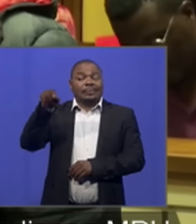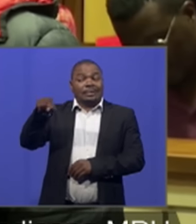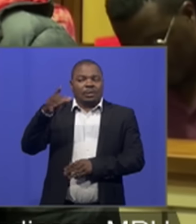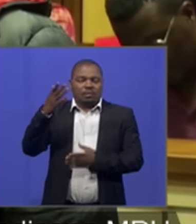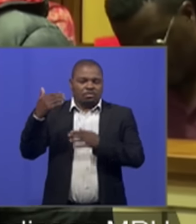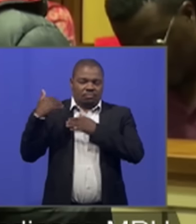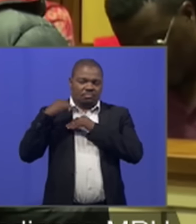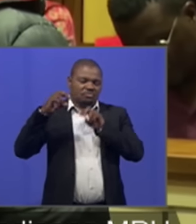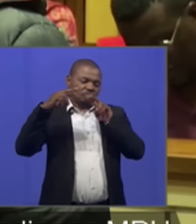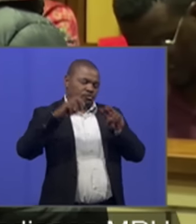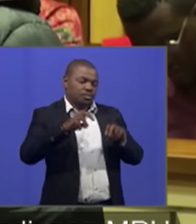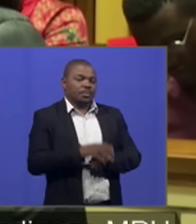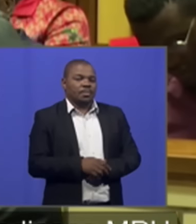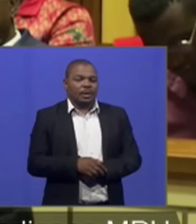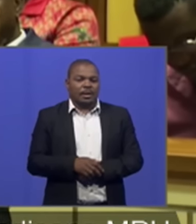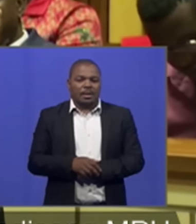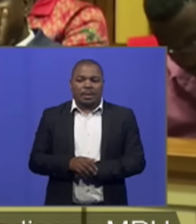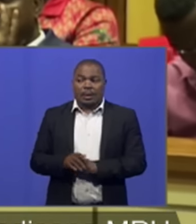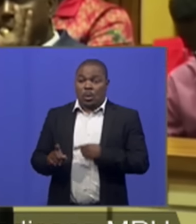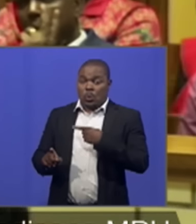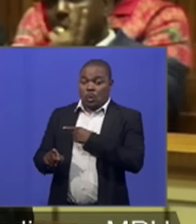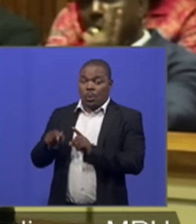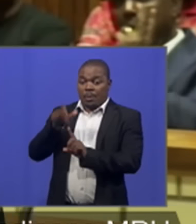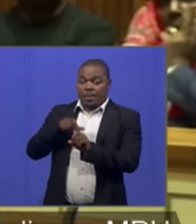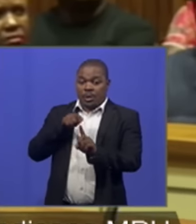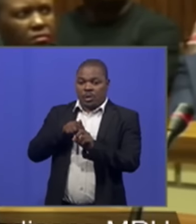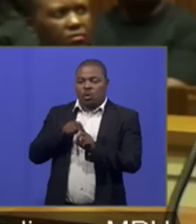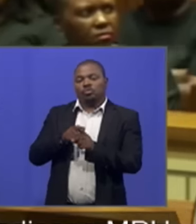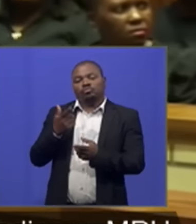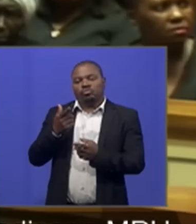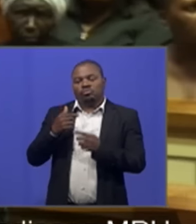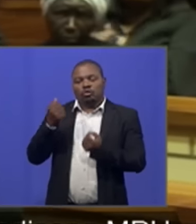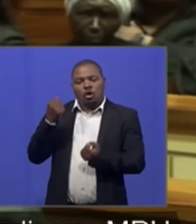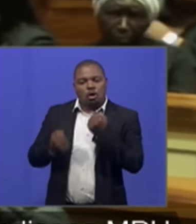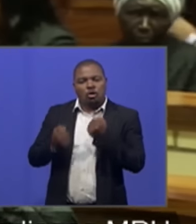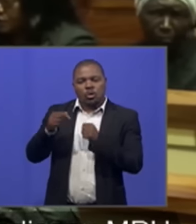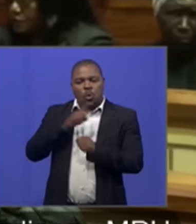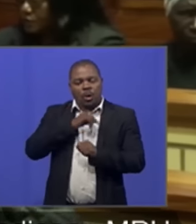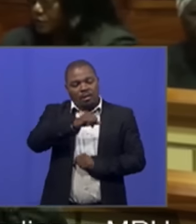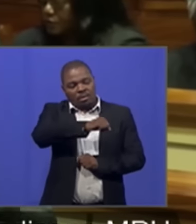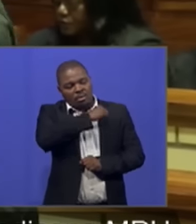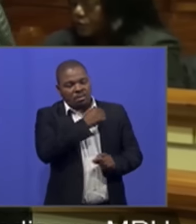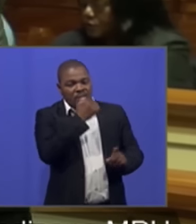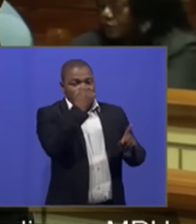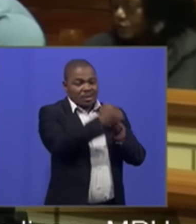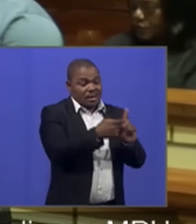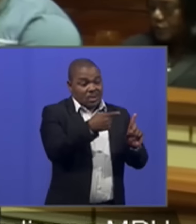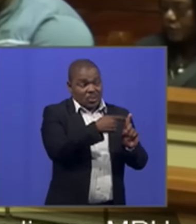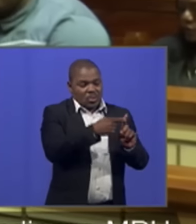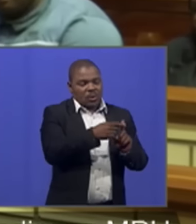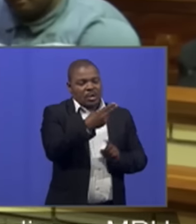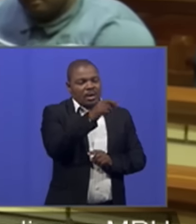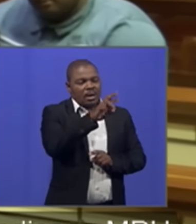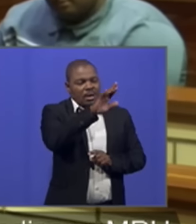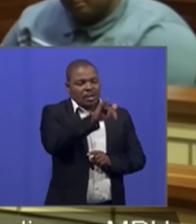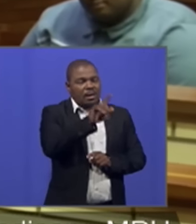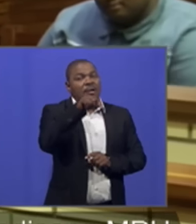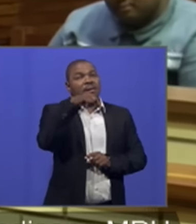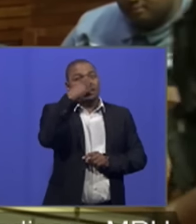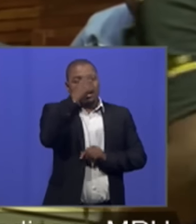handling. Tsheko ya mmona molato wa polao Rasinkune ya go thopa le go bolaya Hillary Gadi e letotše go thoma ngwago o tla go